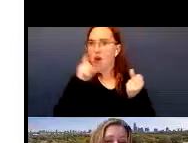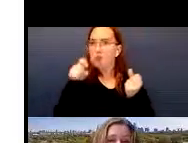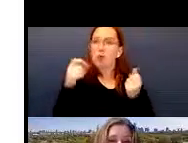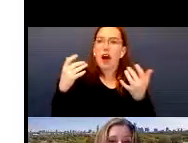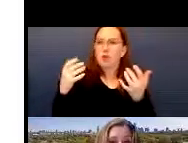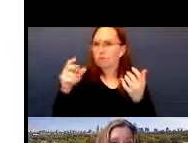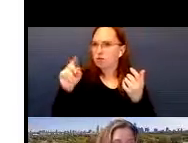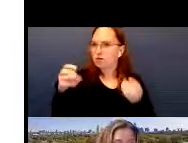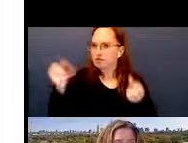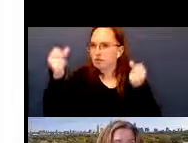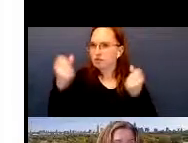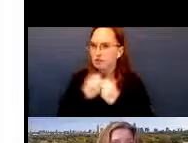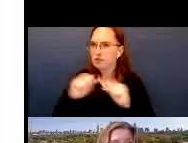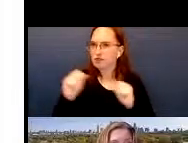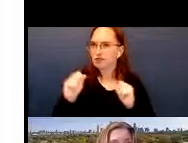happen.